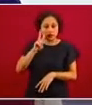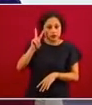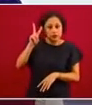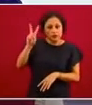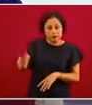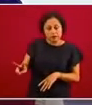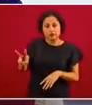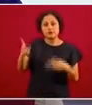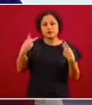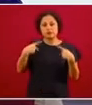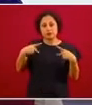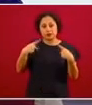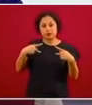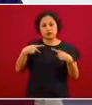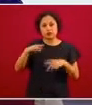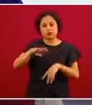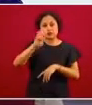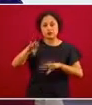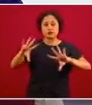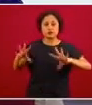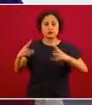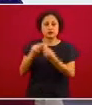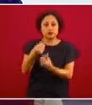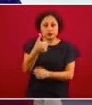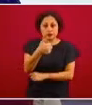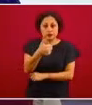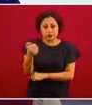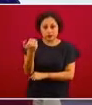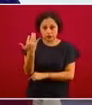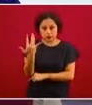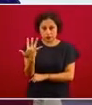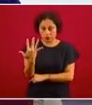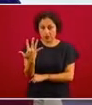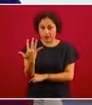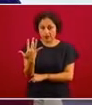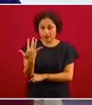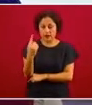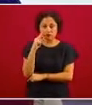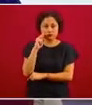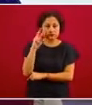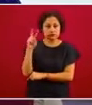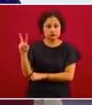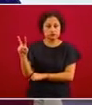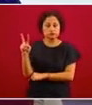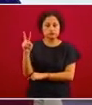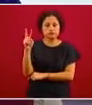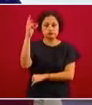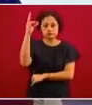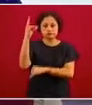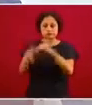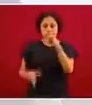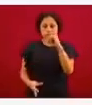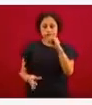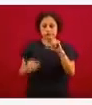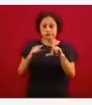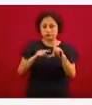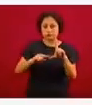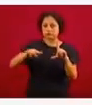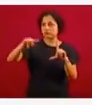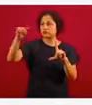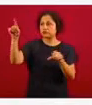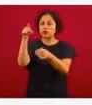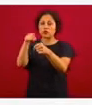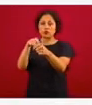the fatalities chart. Here we have the number of accumulated fatalities, which is 650, and